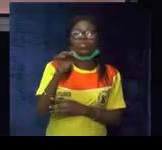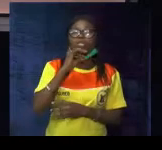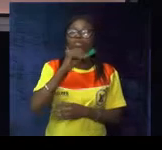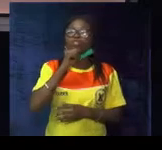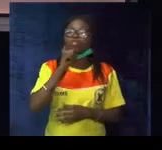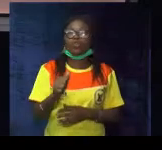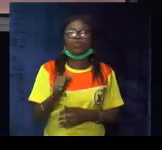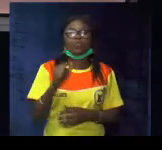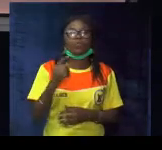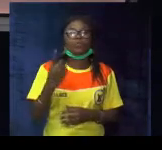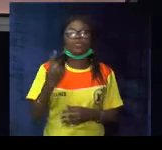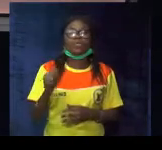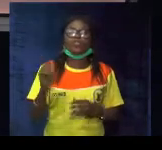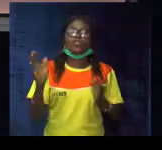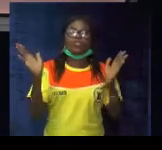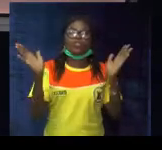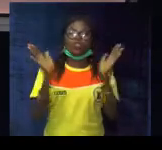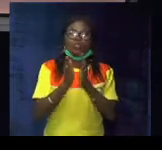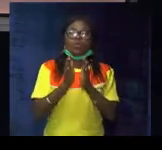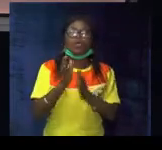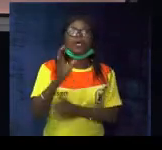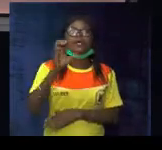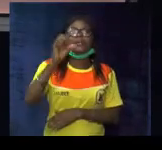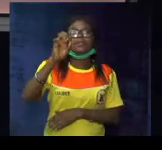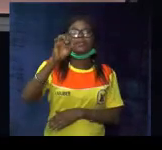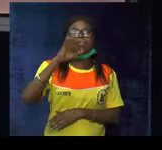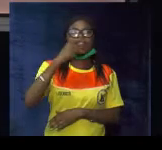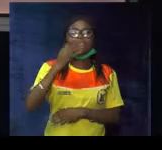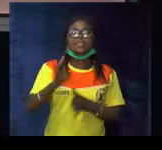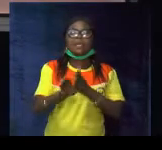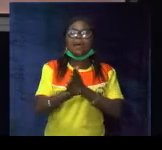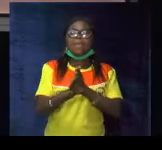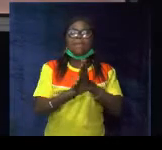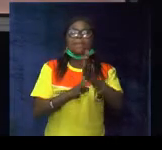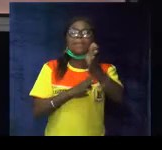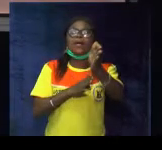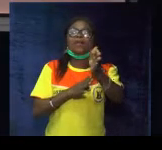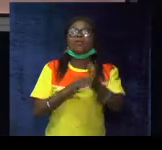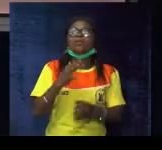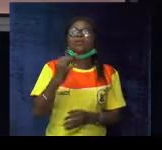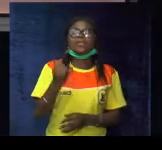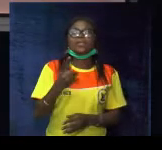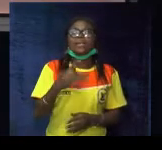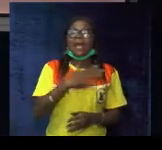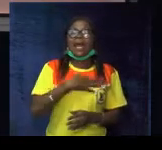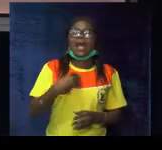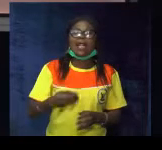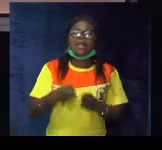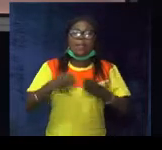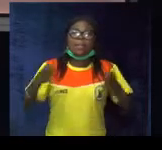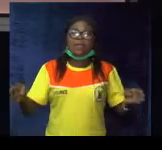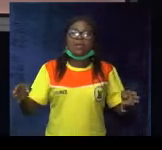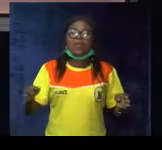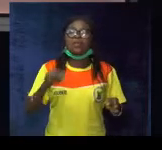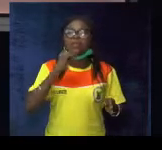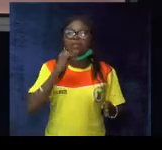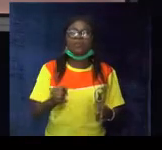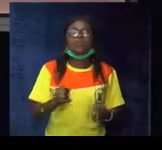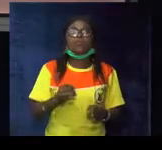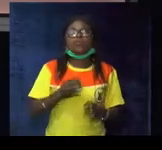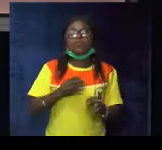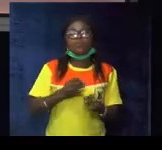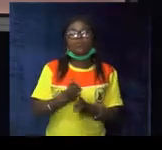No, it's not smaller sector. It's actually minor sector, much like the minor segment, minor sector. And the bigger one, of